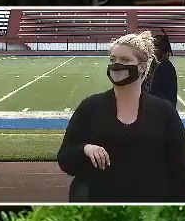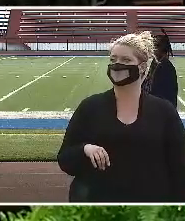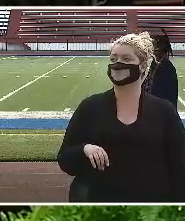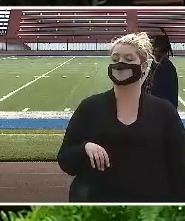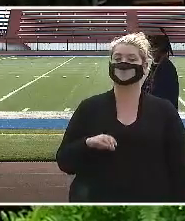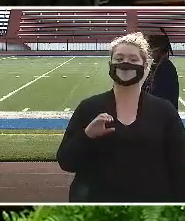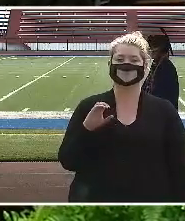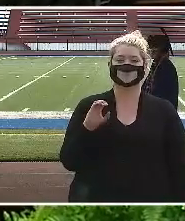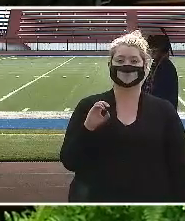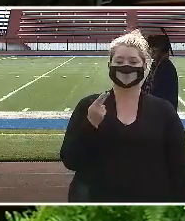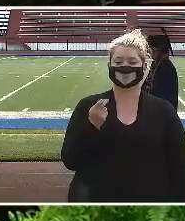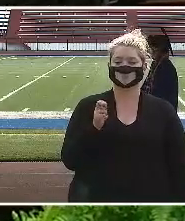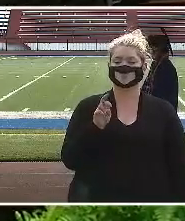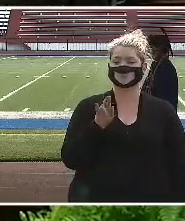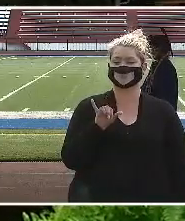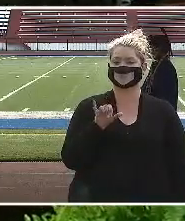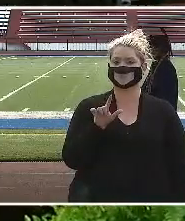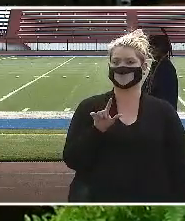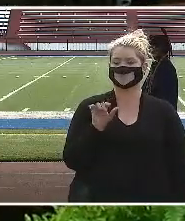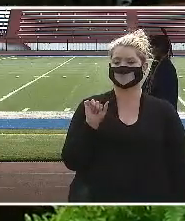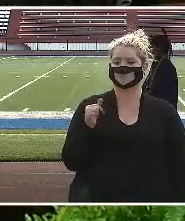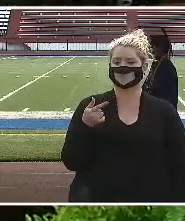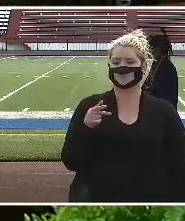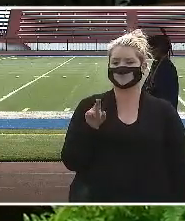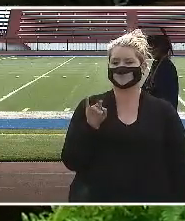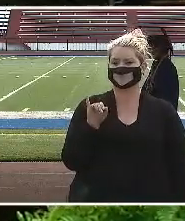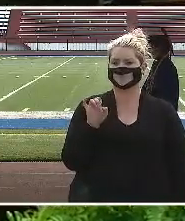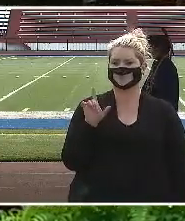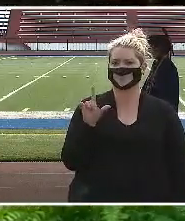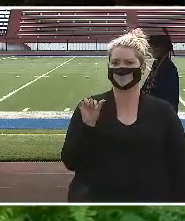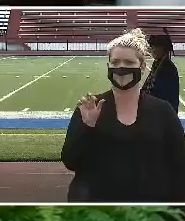Cheryl Aguilar Henriquez.